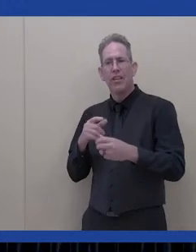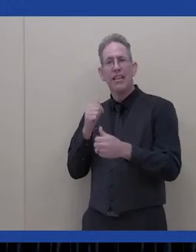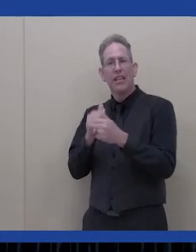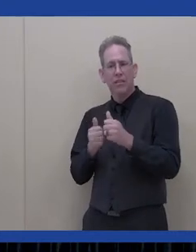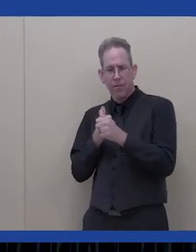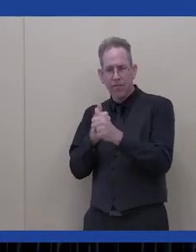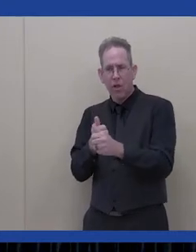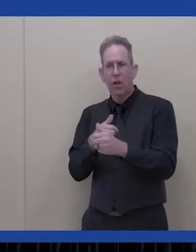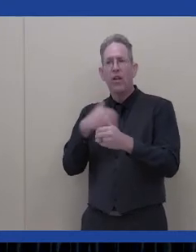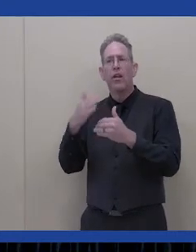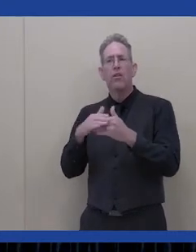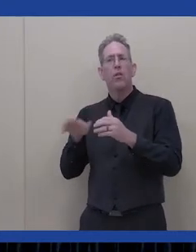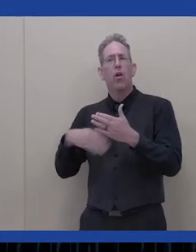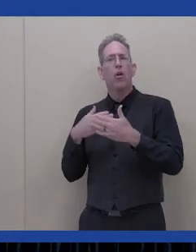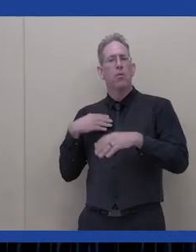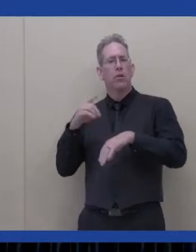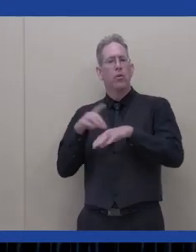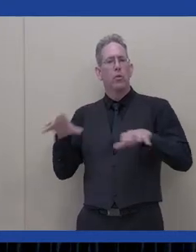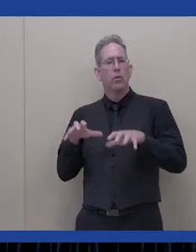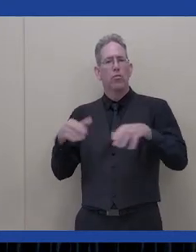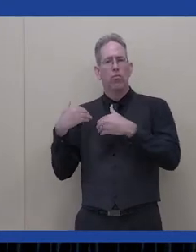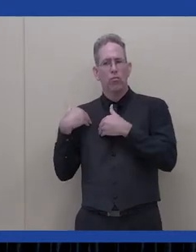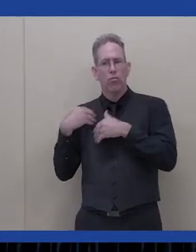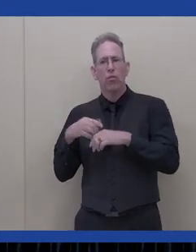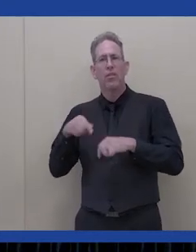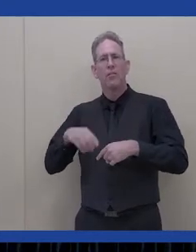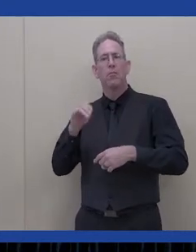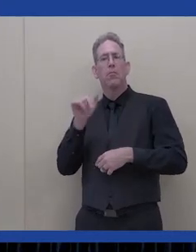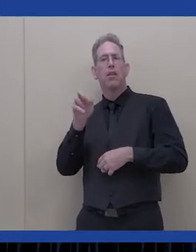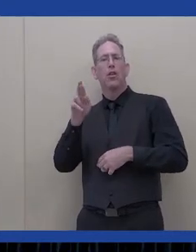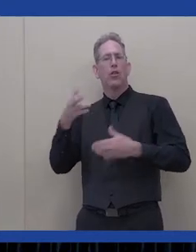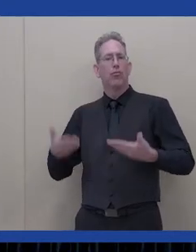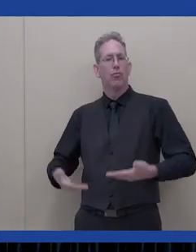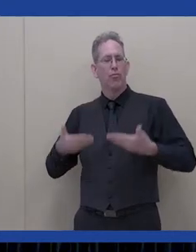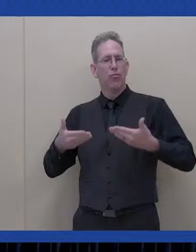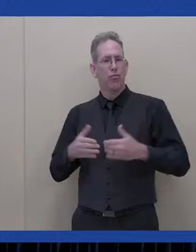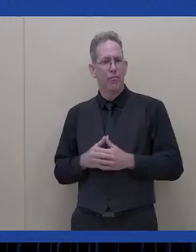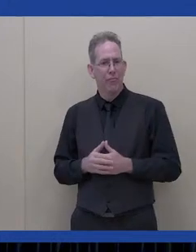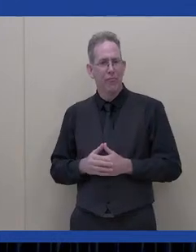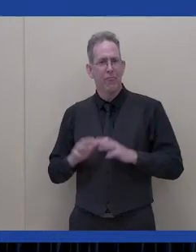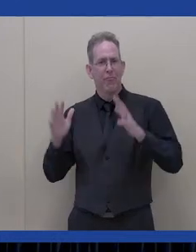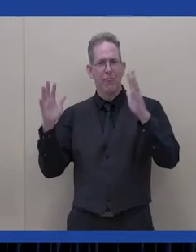The duties of the office of mayor. The duties of the office of mayor.